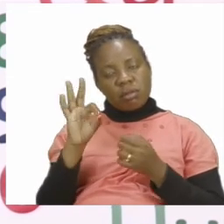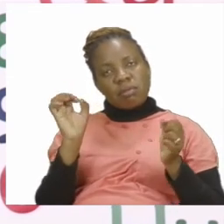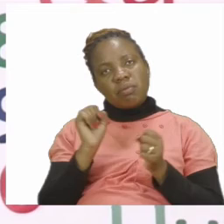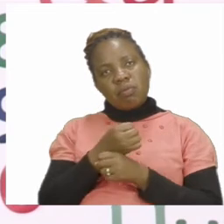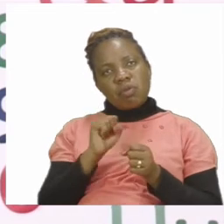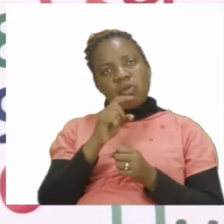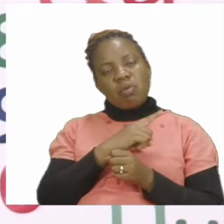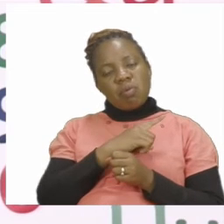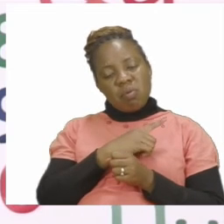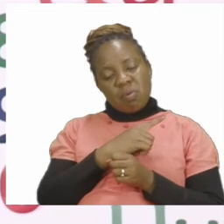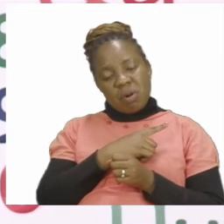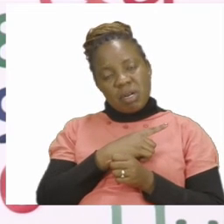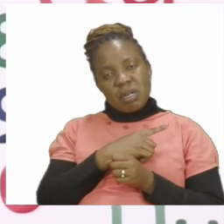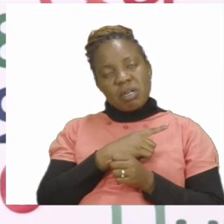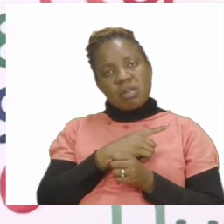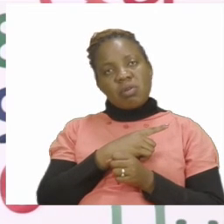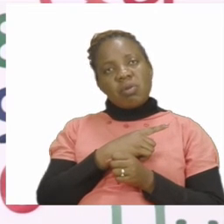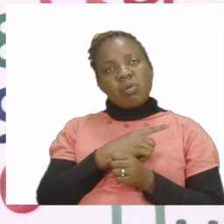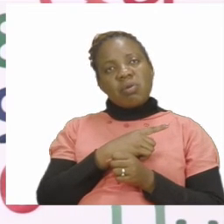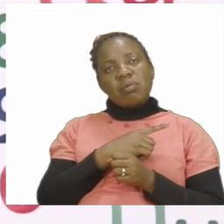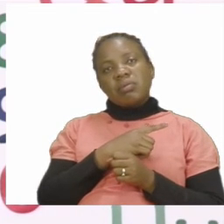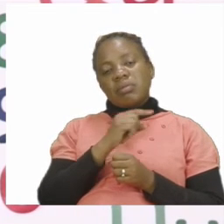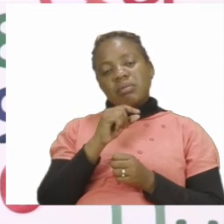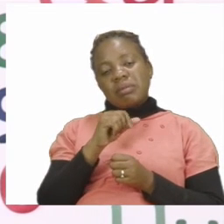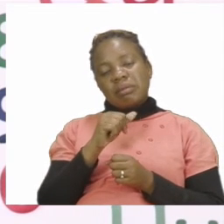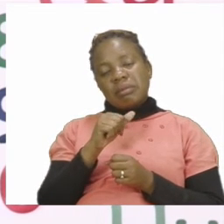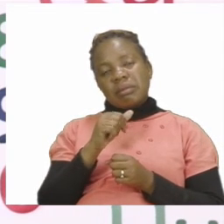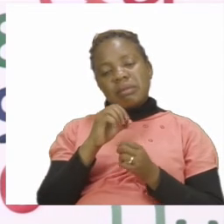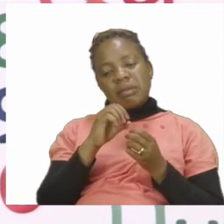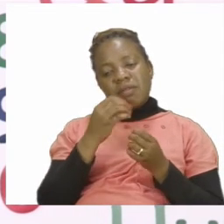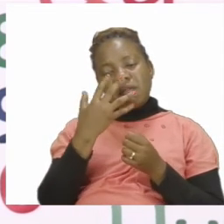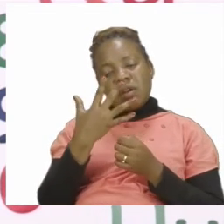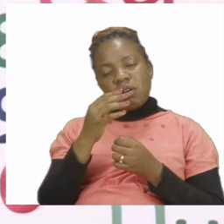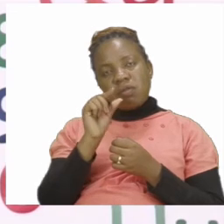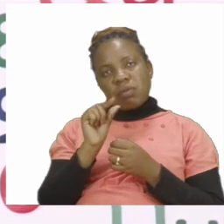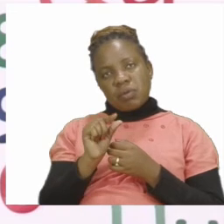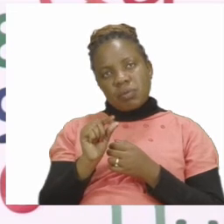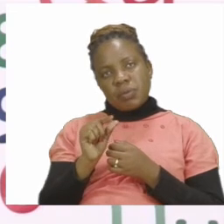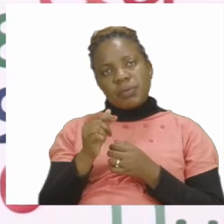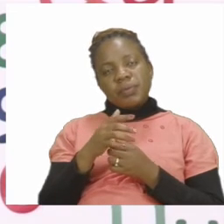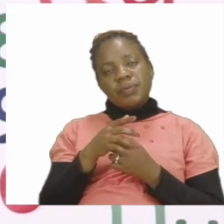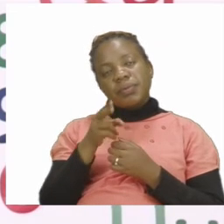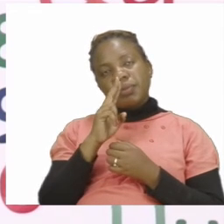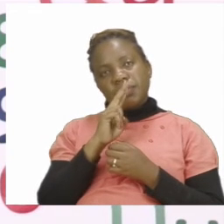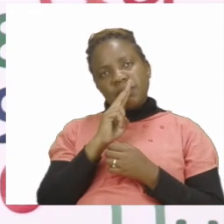we minus, we have 3 left. So our answer